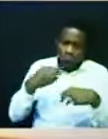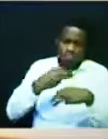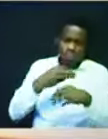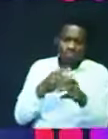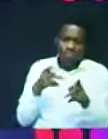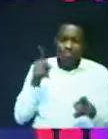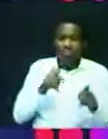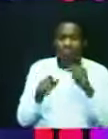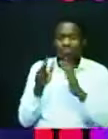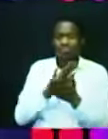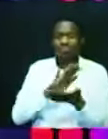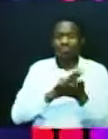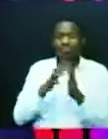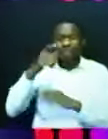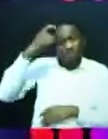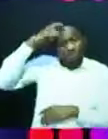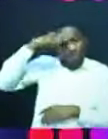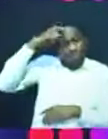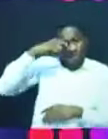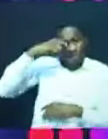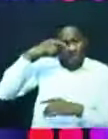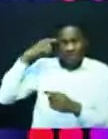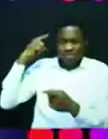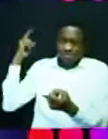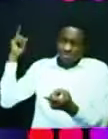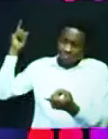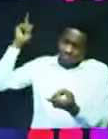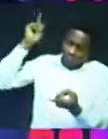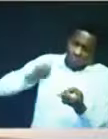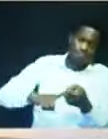for all unto salvation.